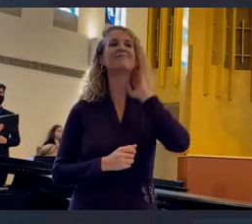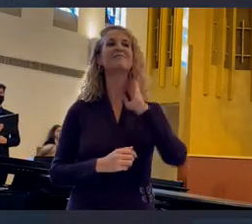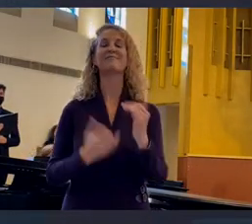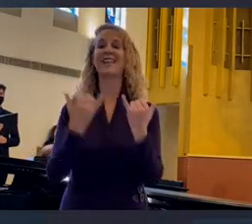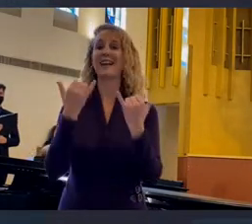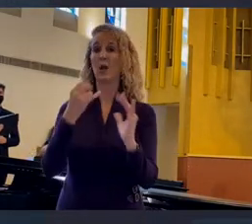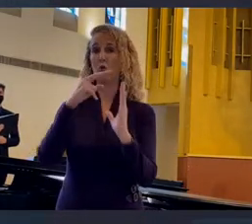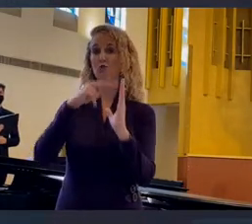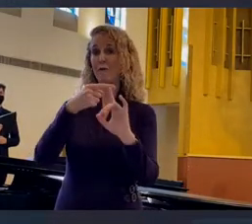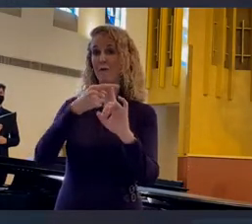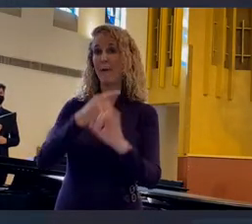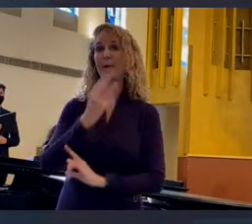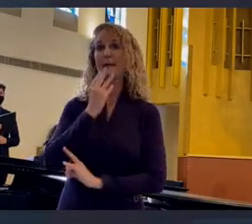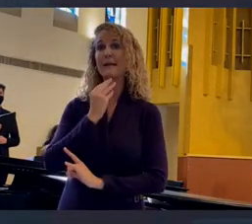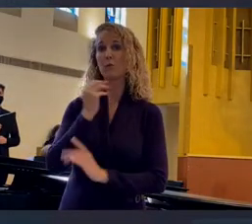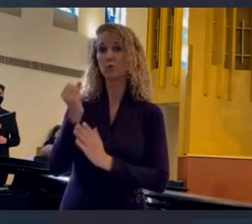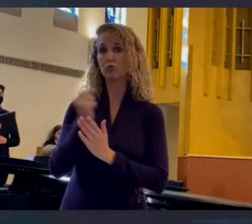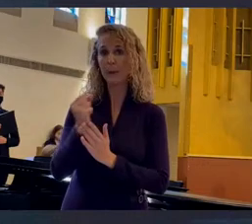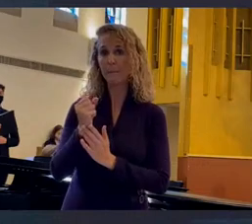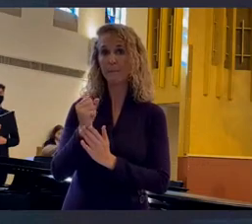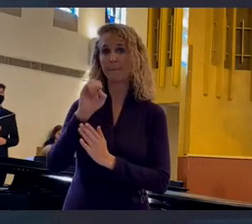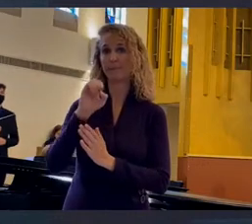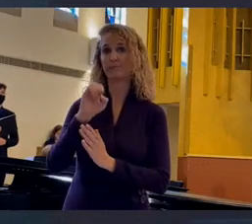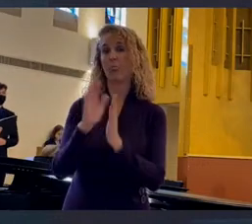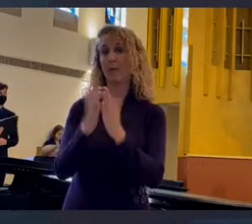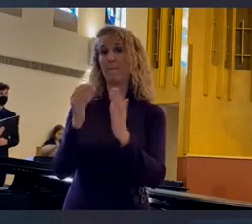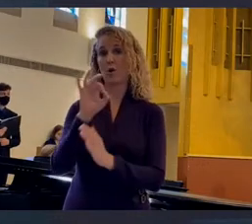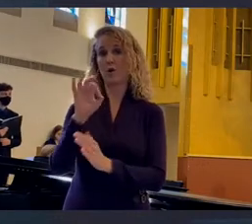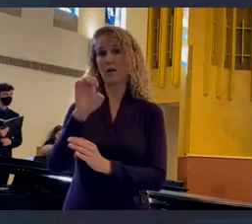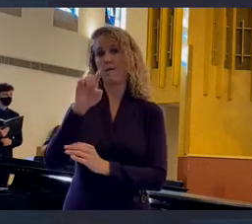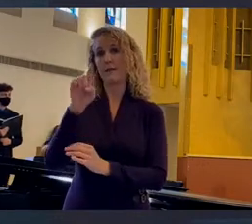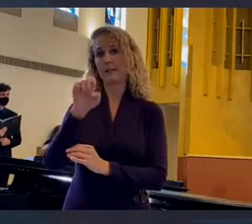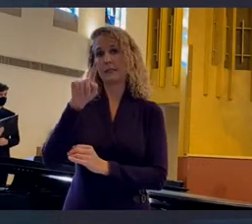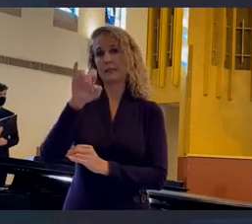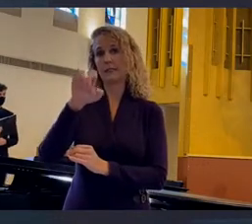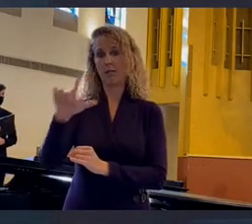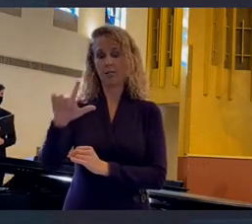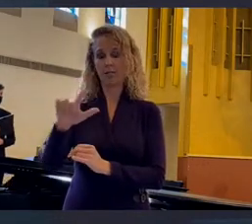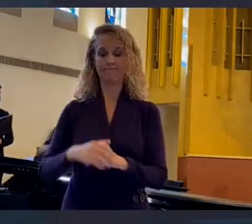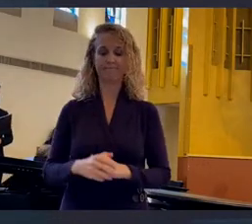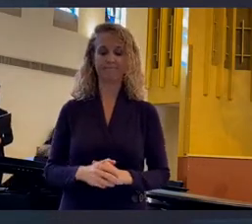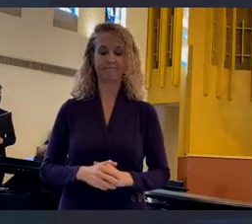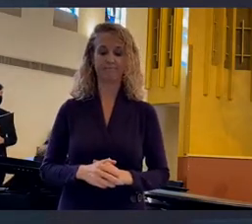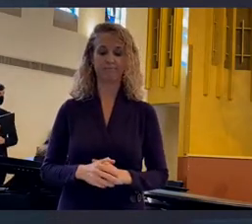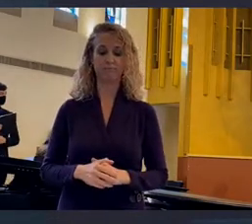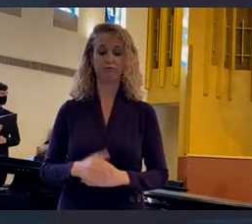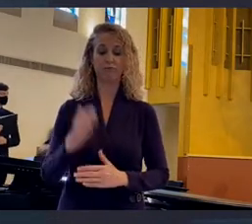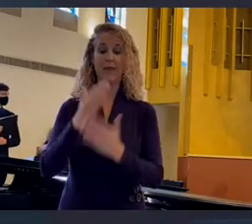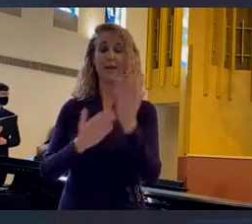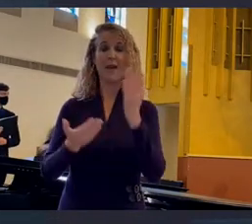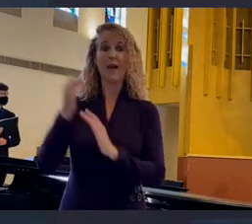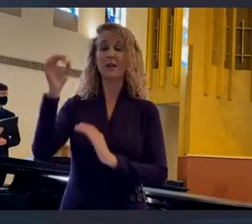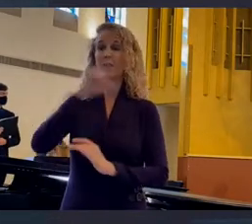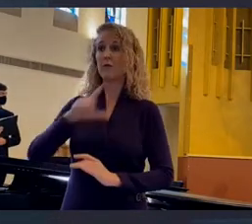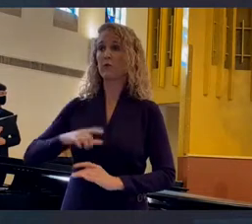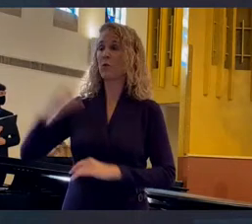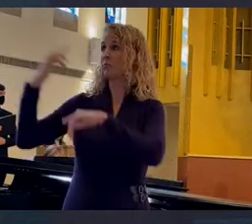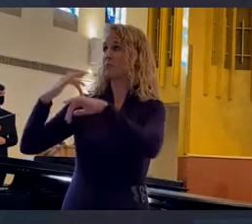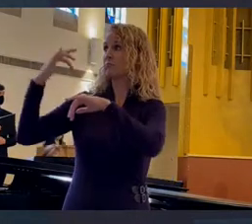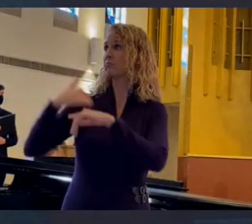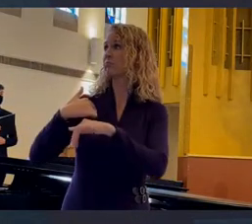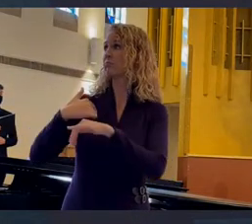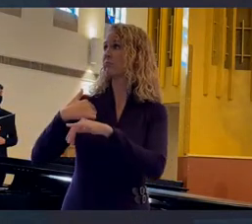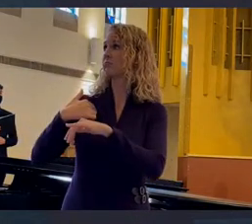A reading from the Hebrew scriptures from the book of Ezekiel. The hand of the Lord came upon